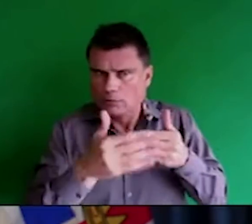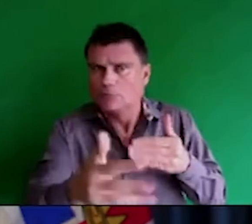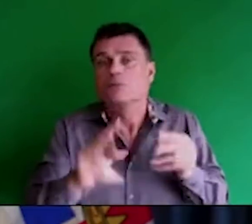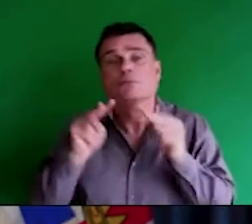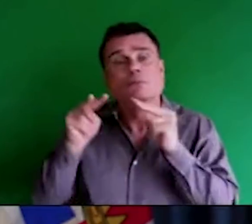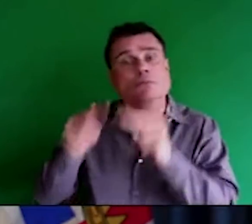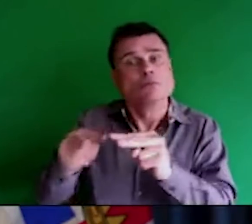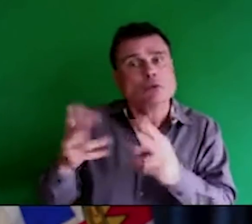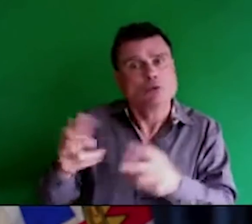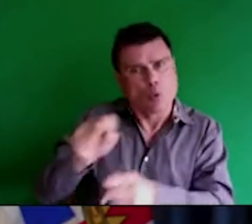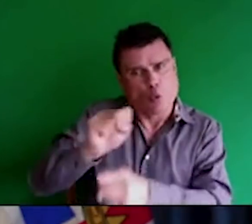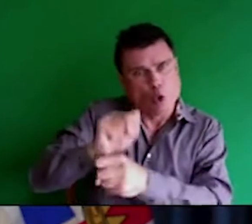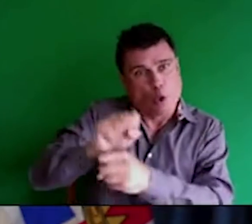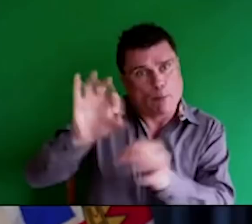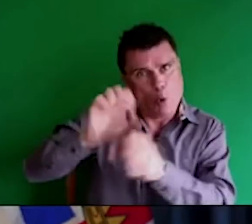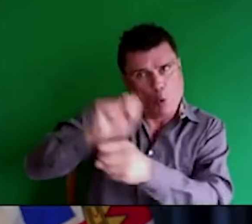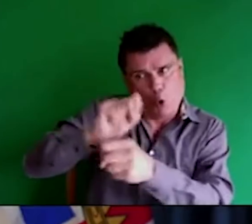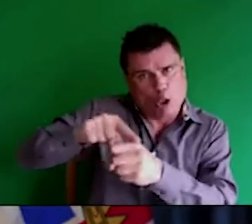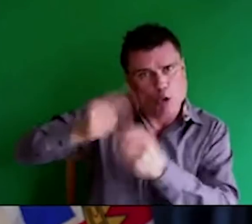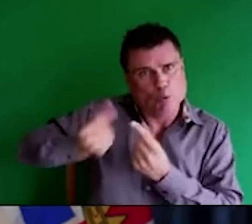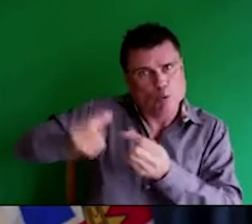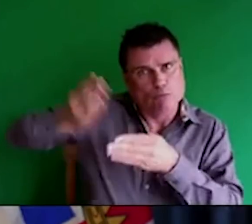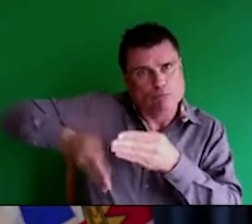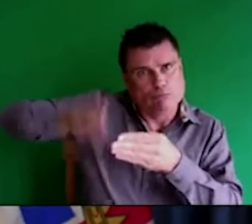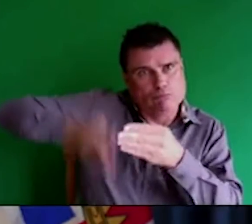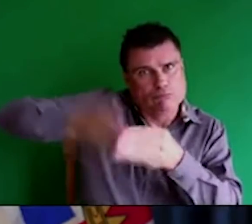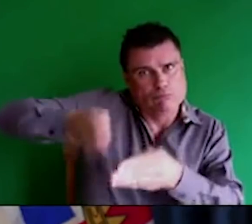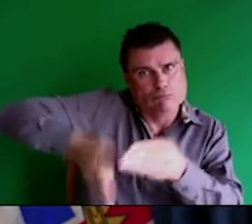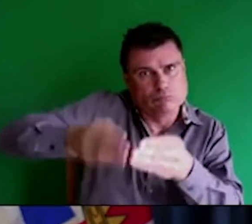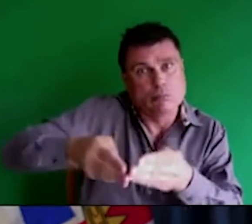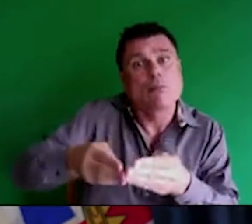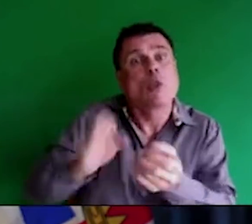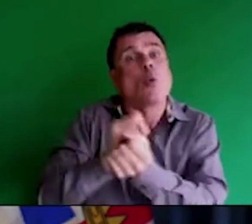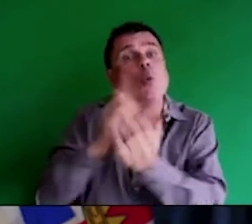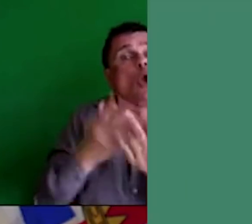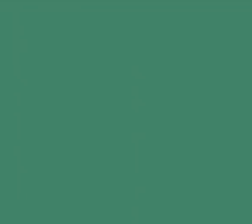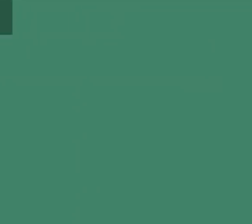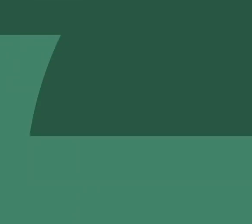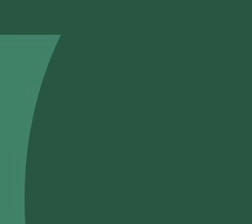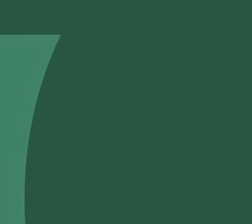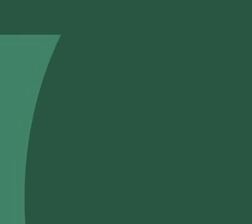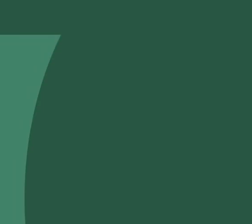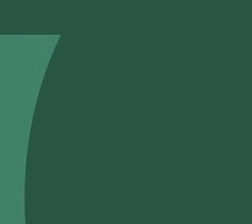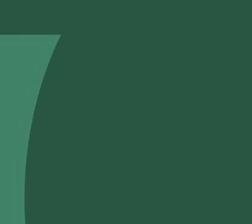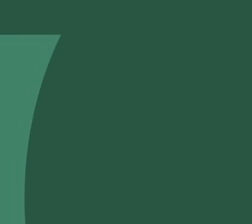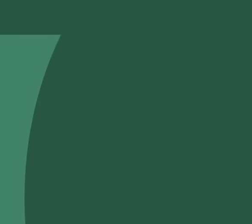technologies to bring people together. We're going to keep doing that until the science tells us otherwise.